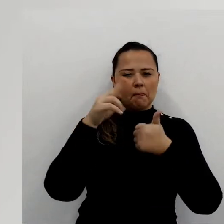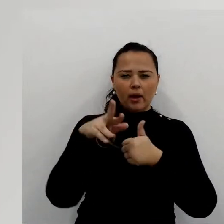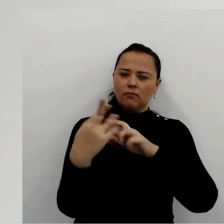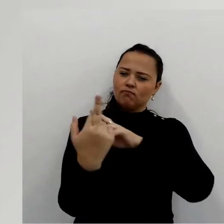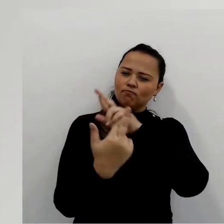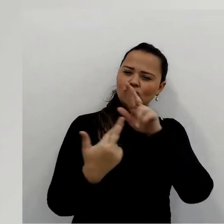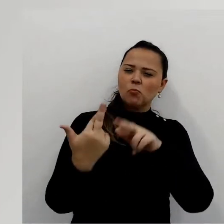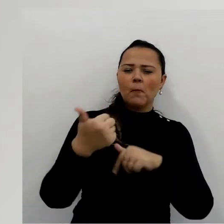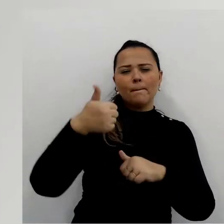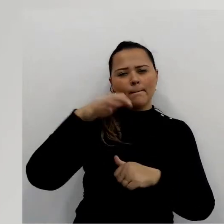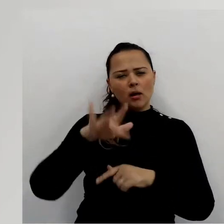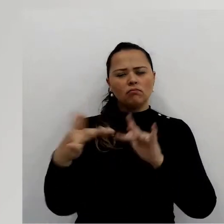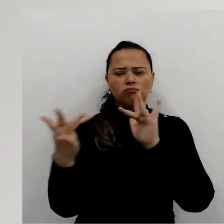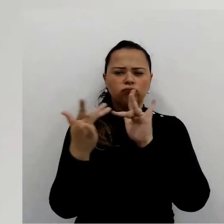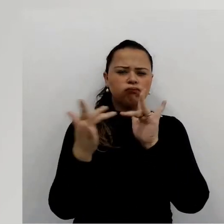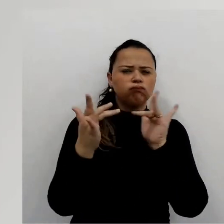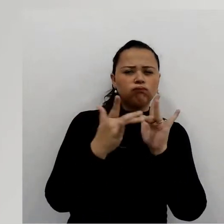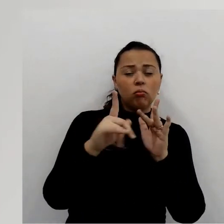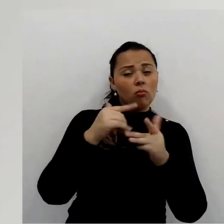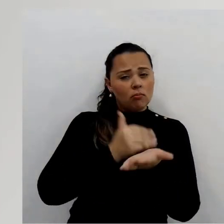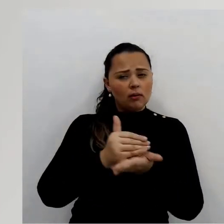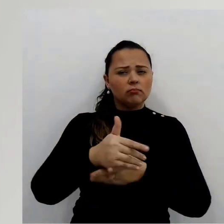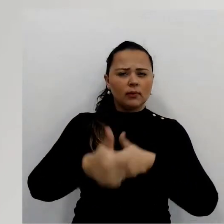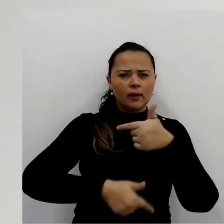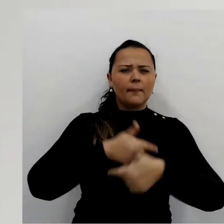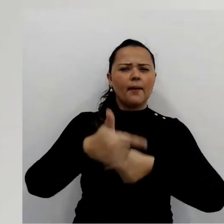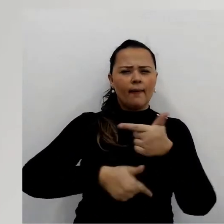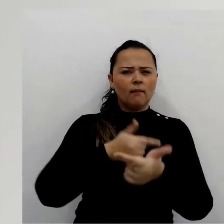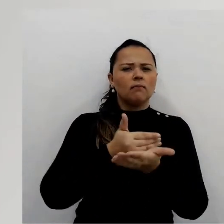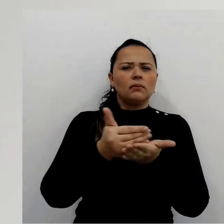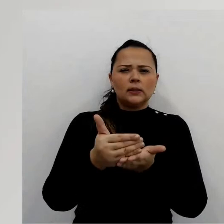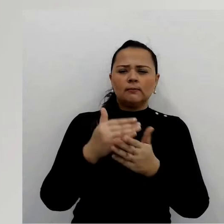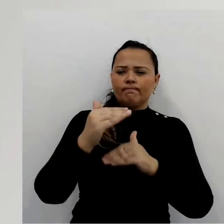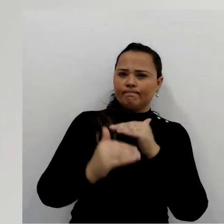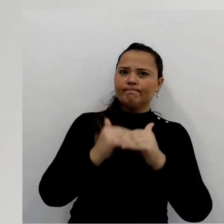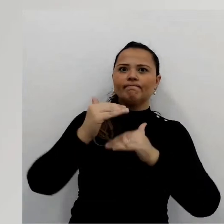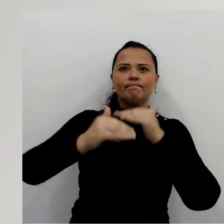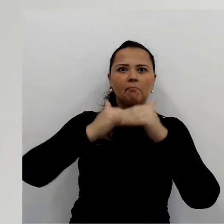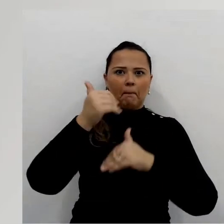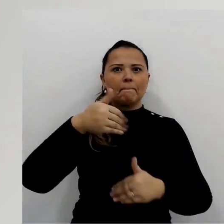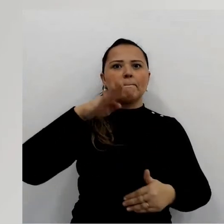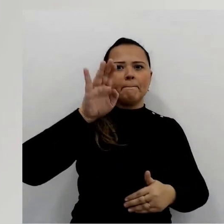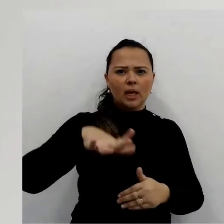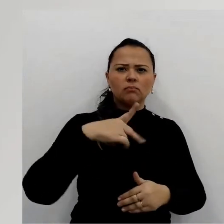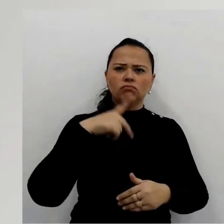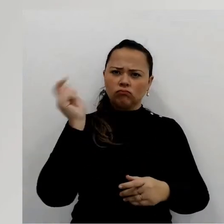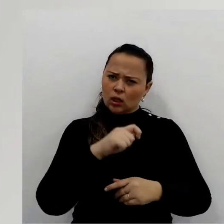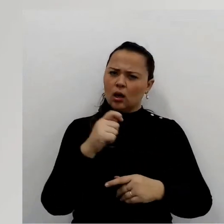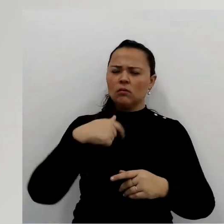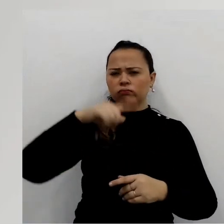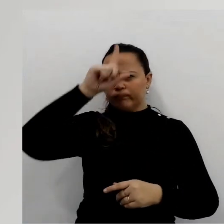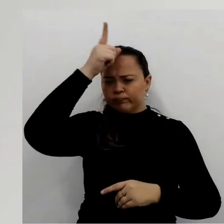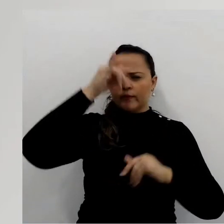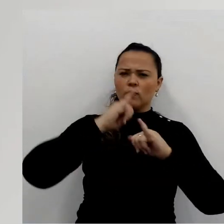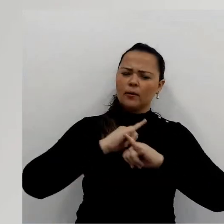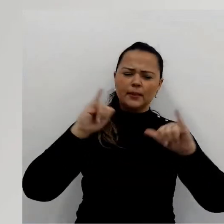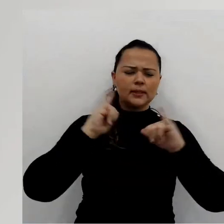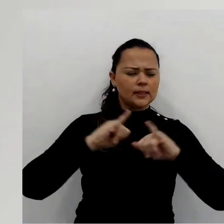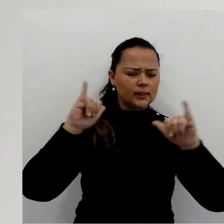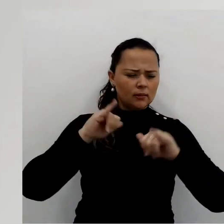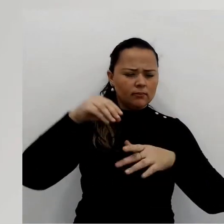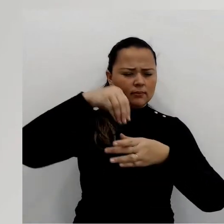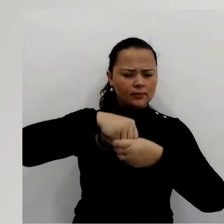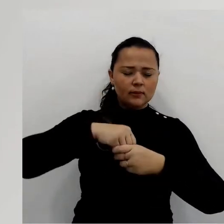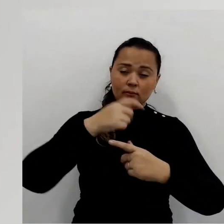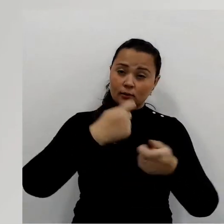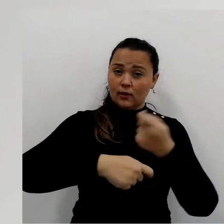them to begin to develop that integration, that data integration between their business and your business. And